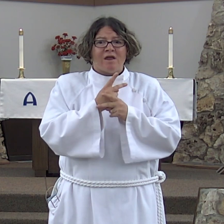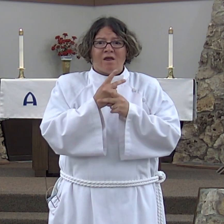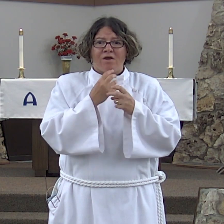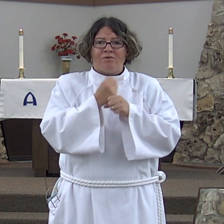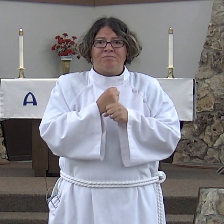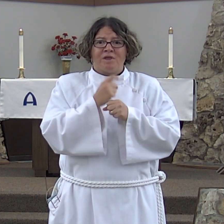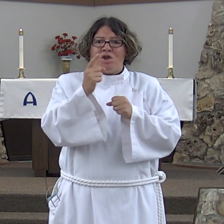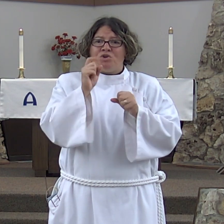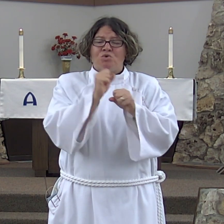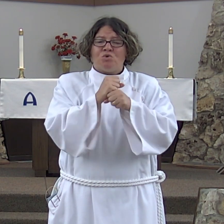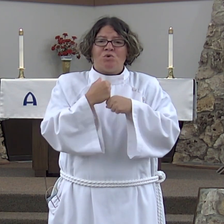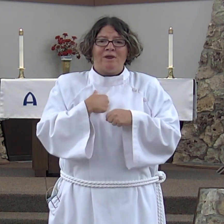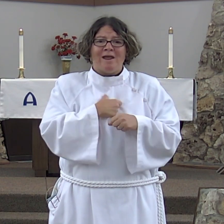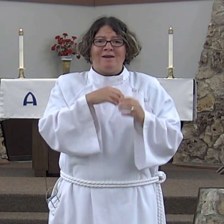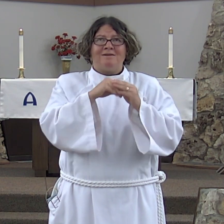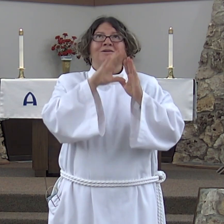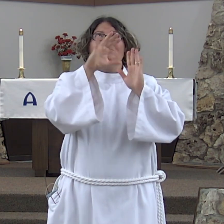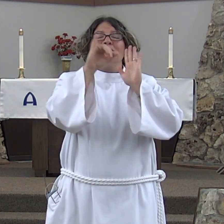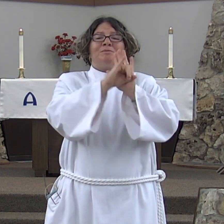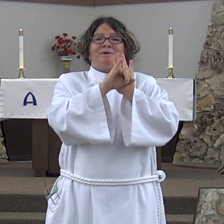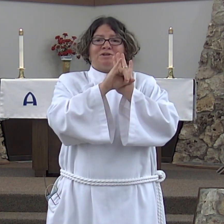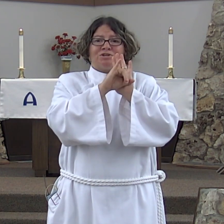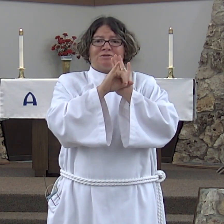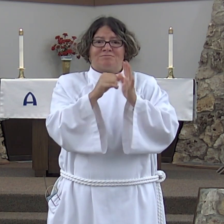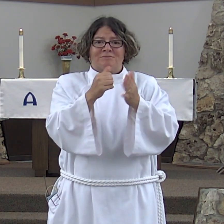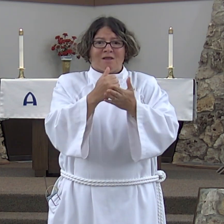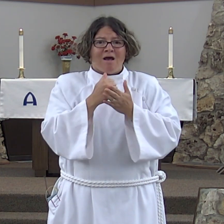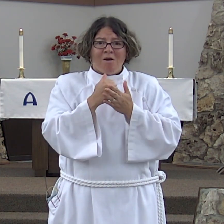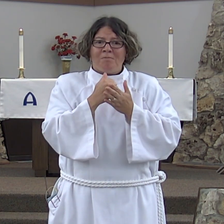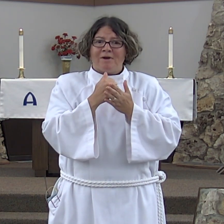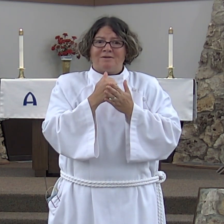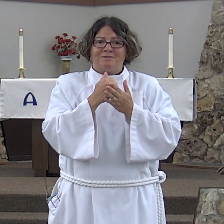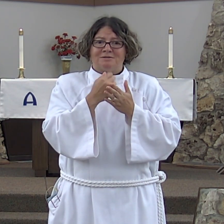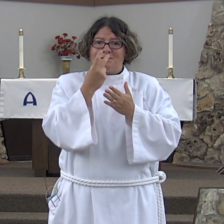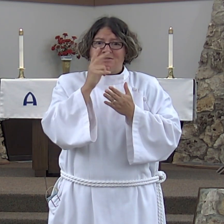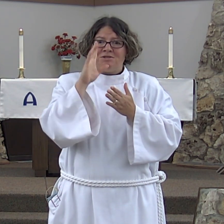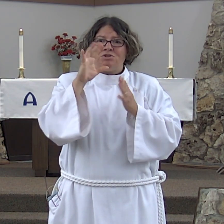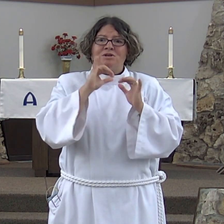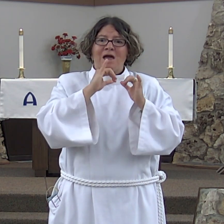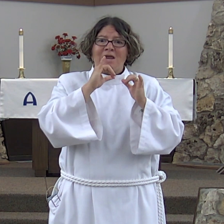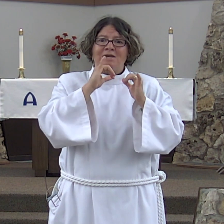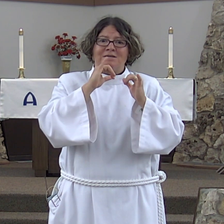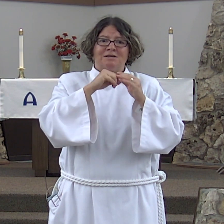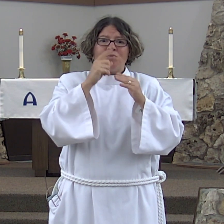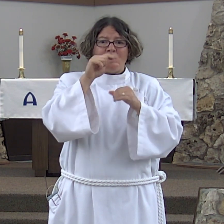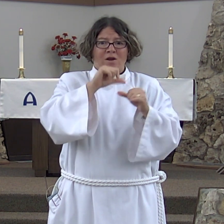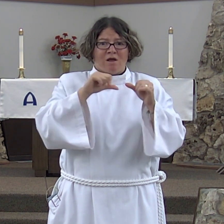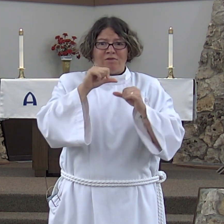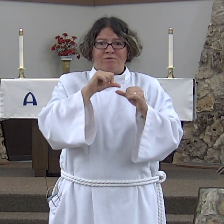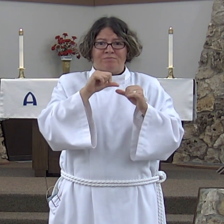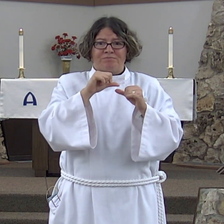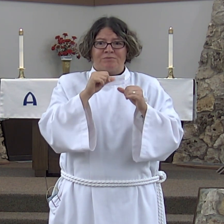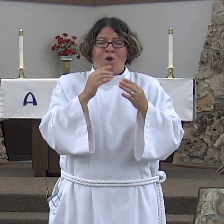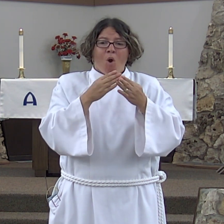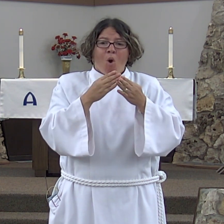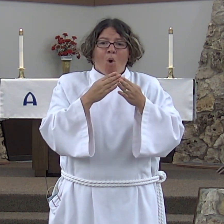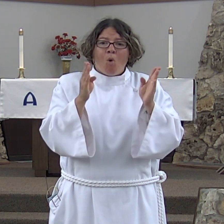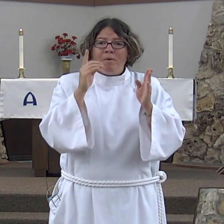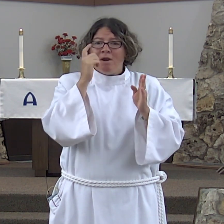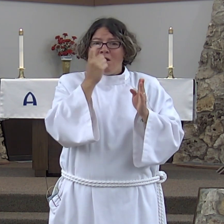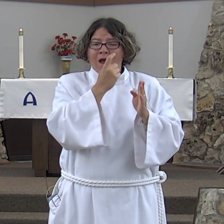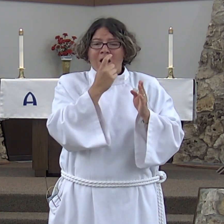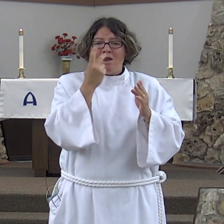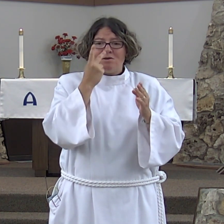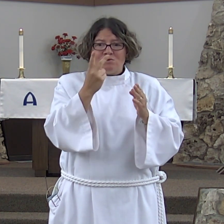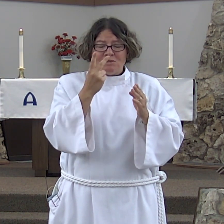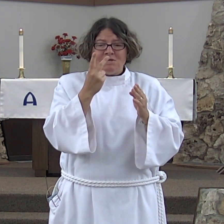God of care, you create us in your image. Help us to see your likeness in one another.